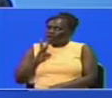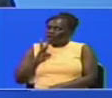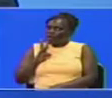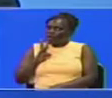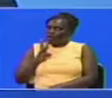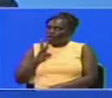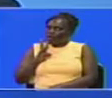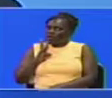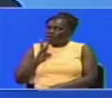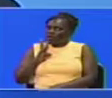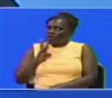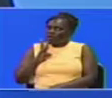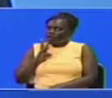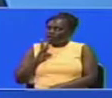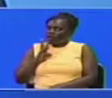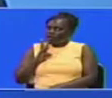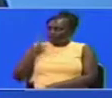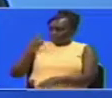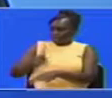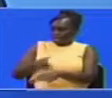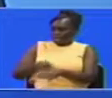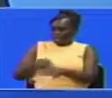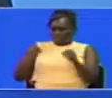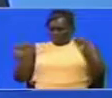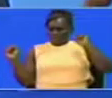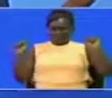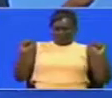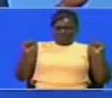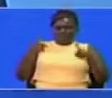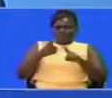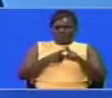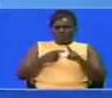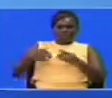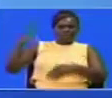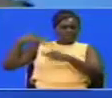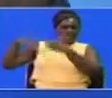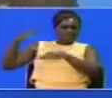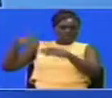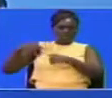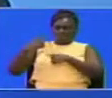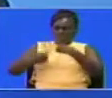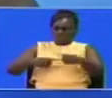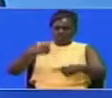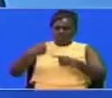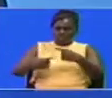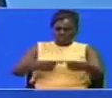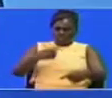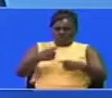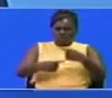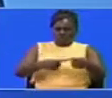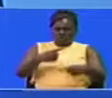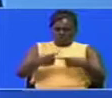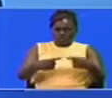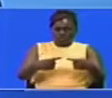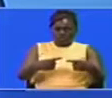people water? Dams, especially when they are pastoralists, from time immemorial. So they continue to run